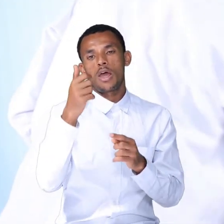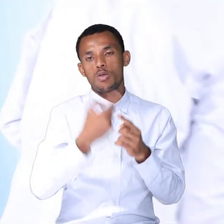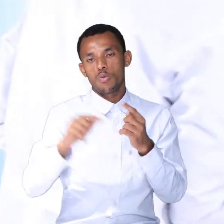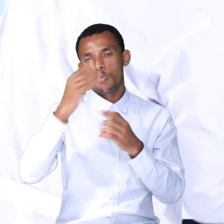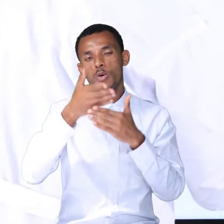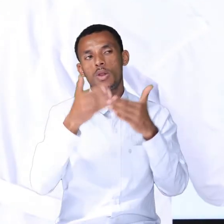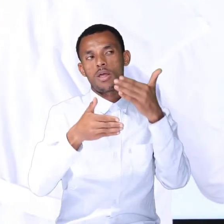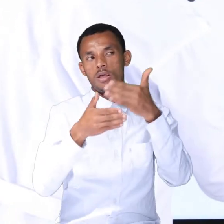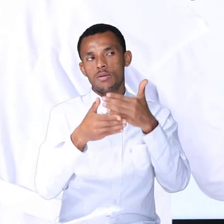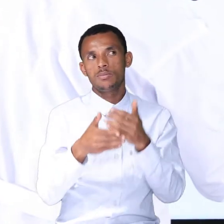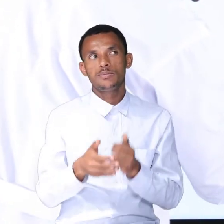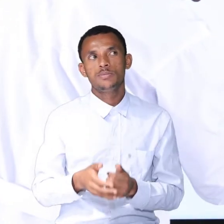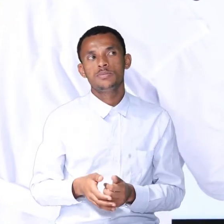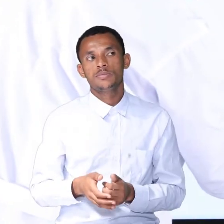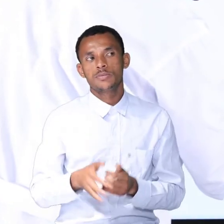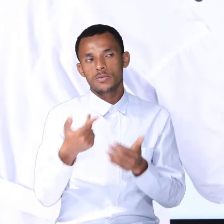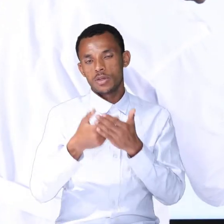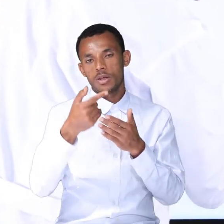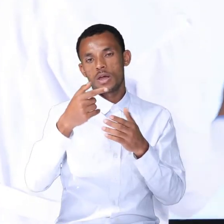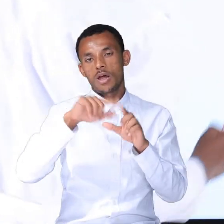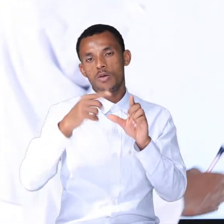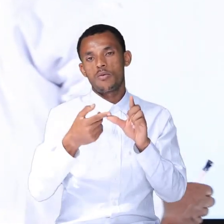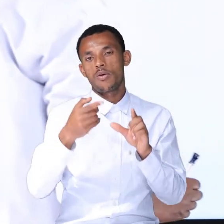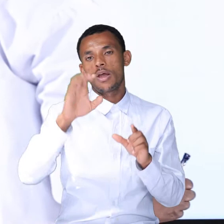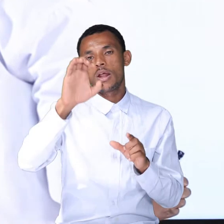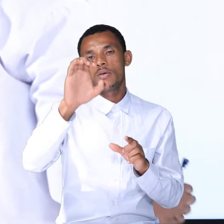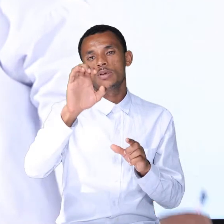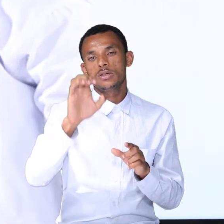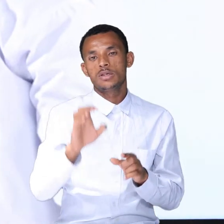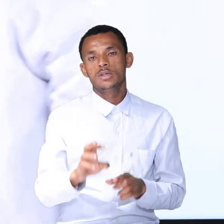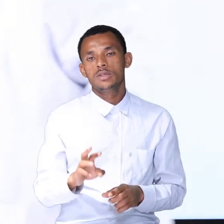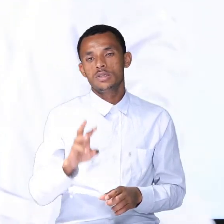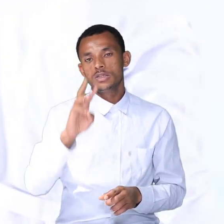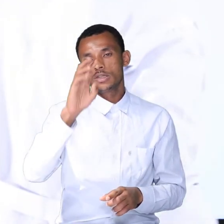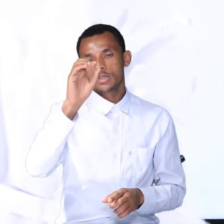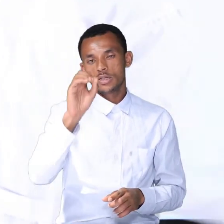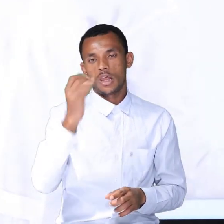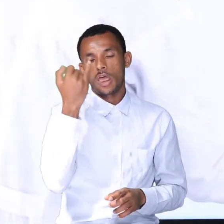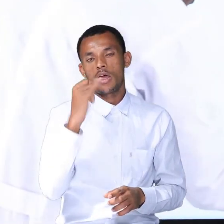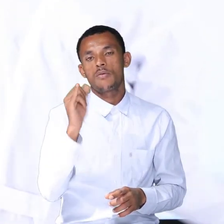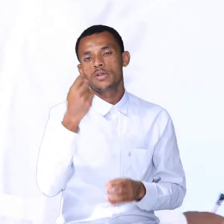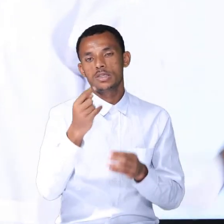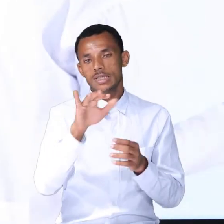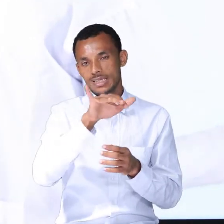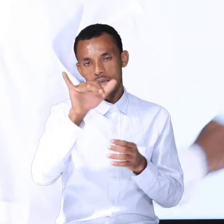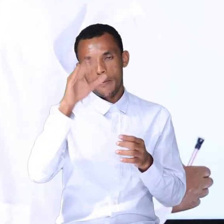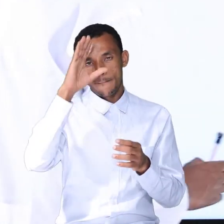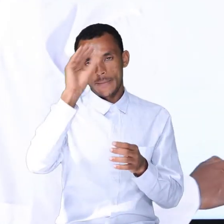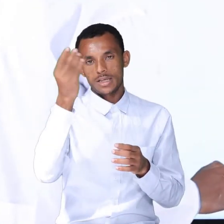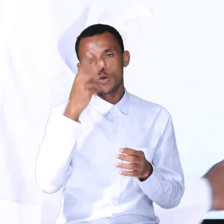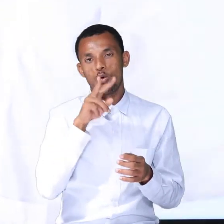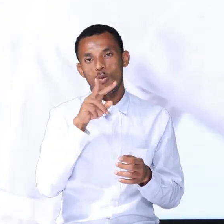building. This was angle of elevation with measured to be equal to 60 degrees. If the same person was